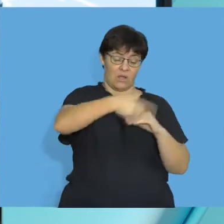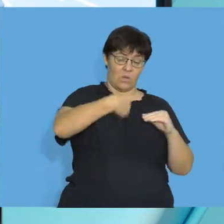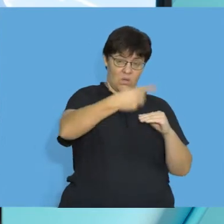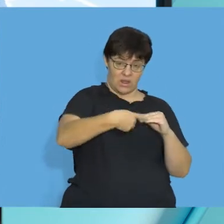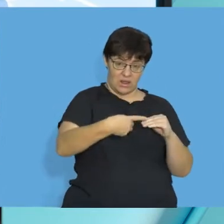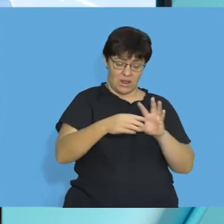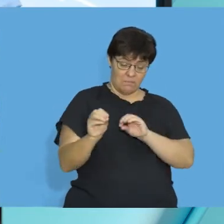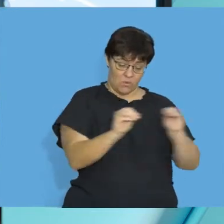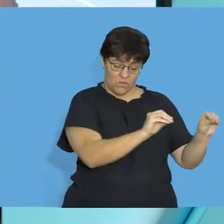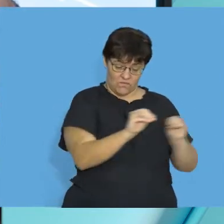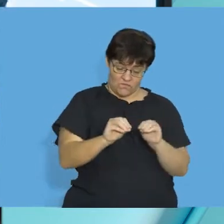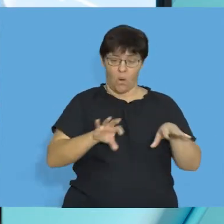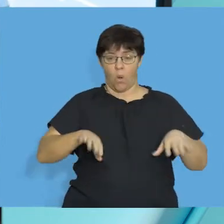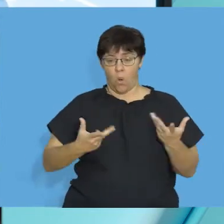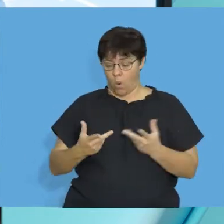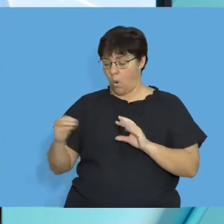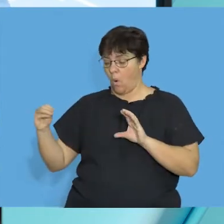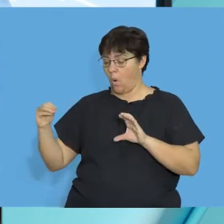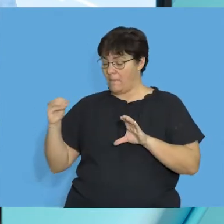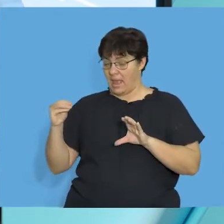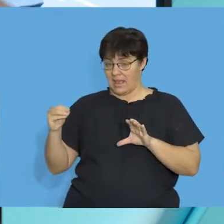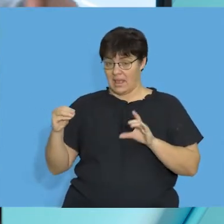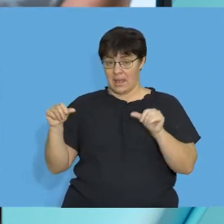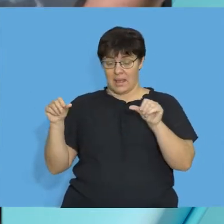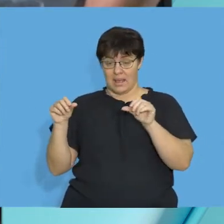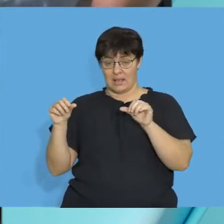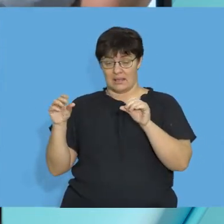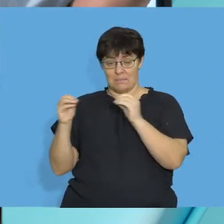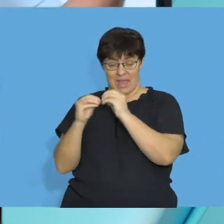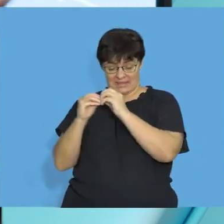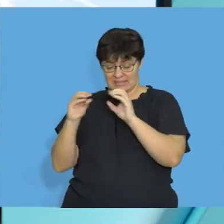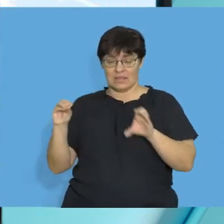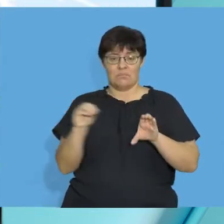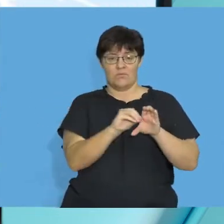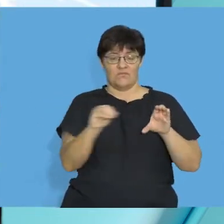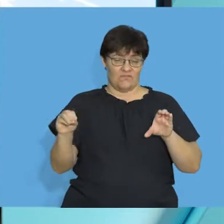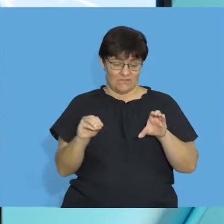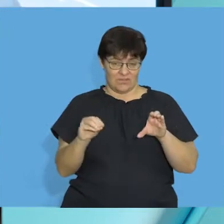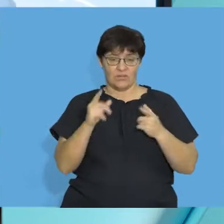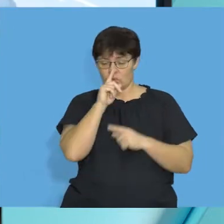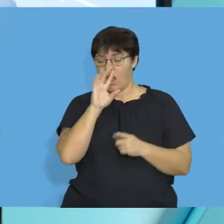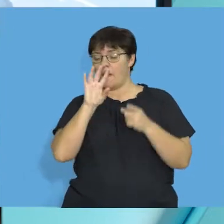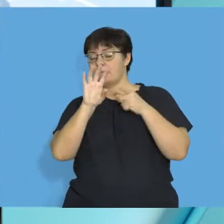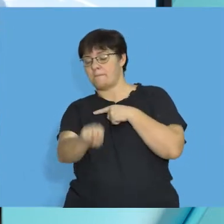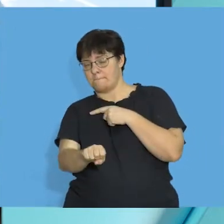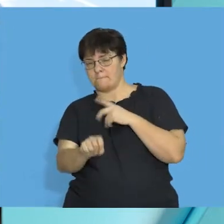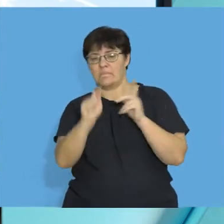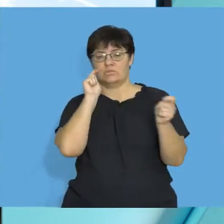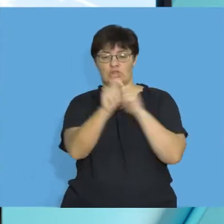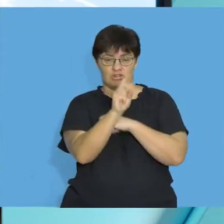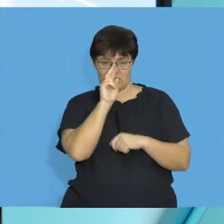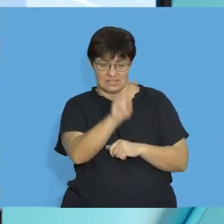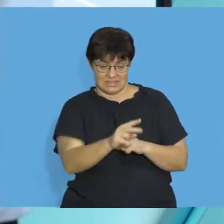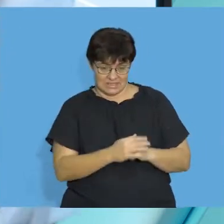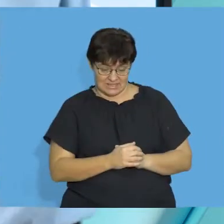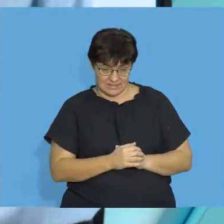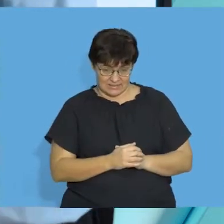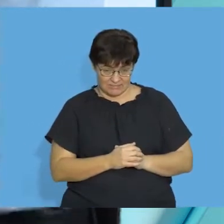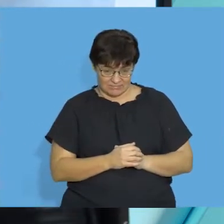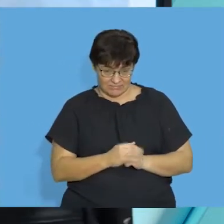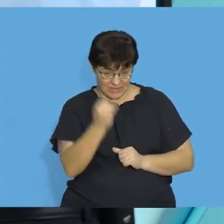be moving or the magnet has to be moving for us to appreciate a change. And I hope you've got